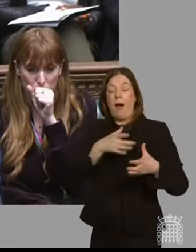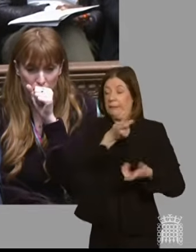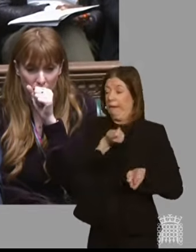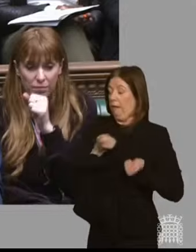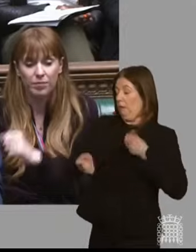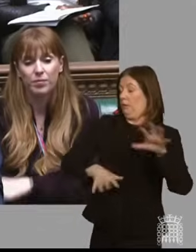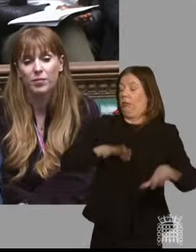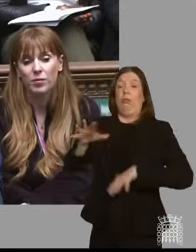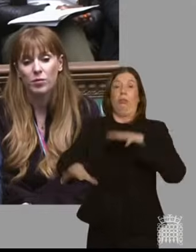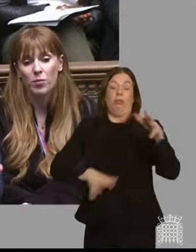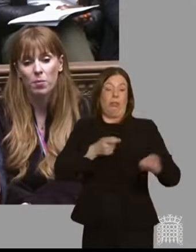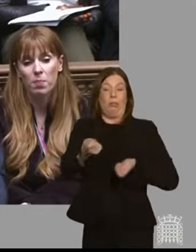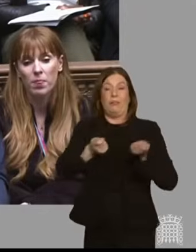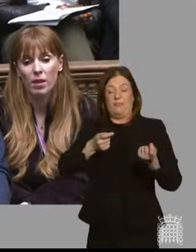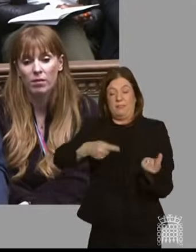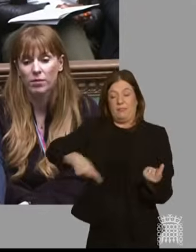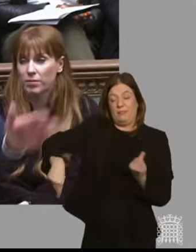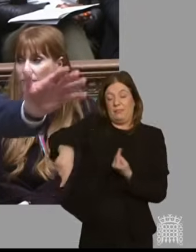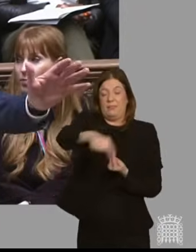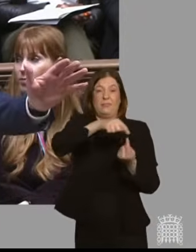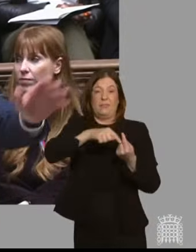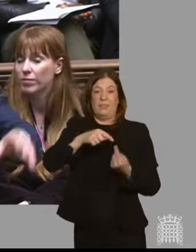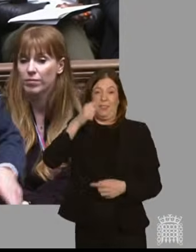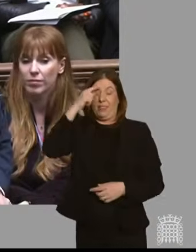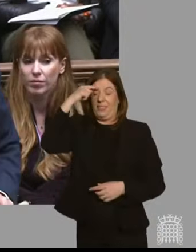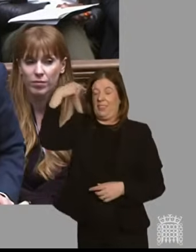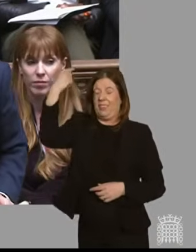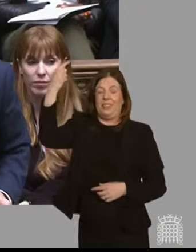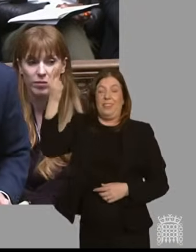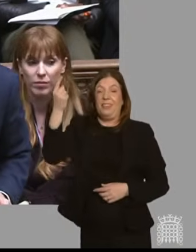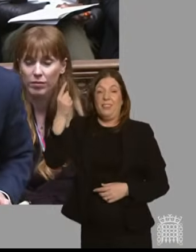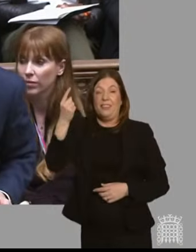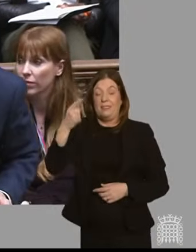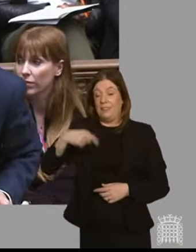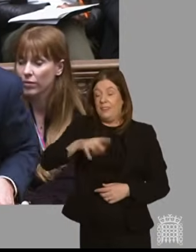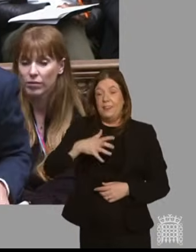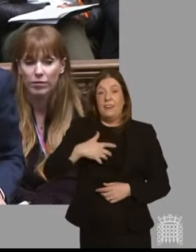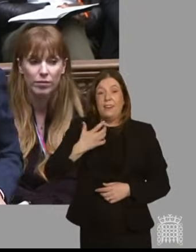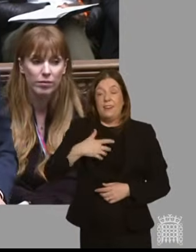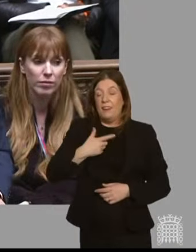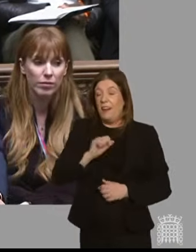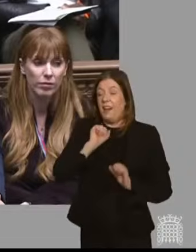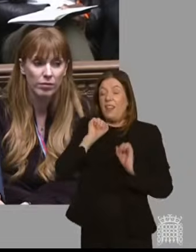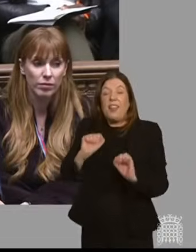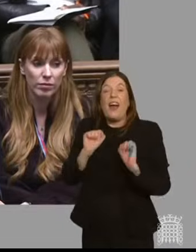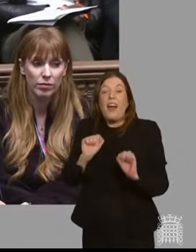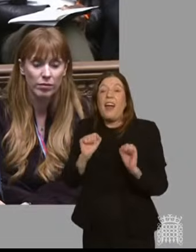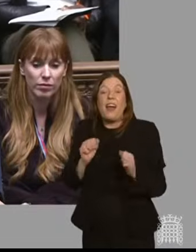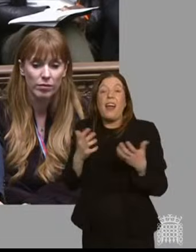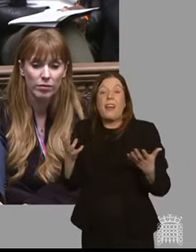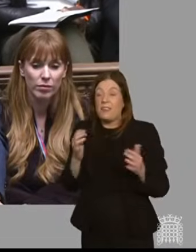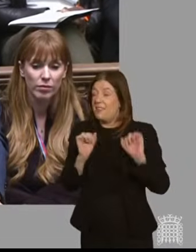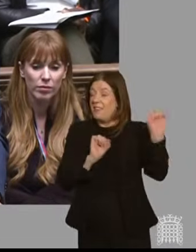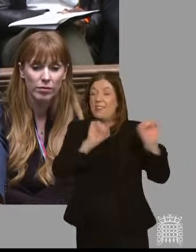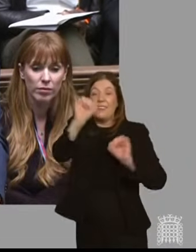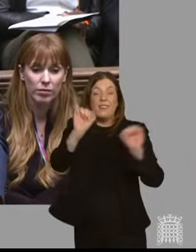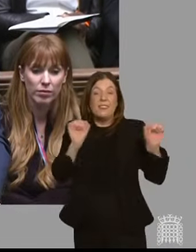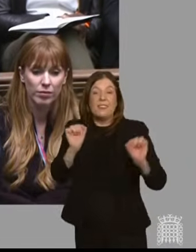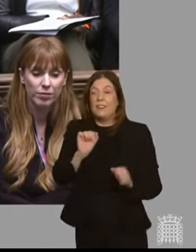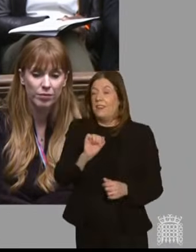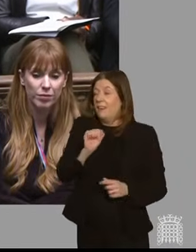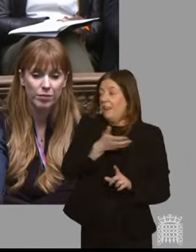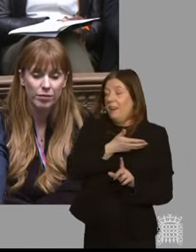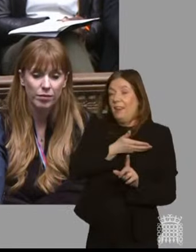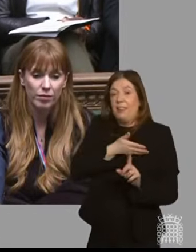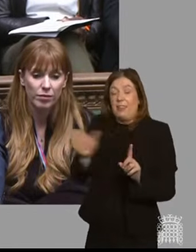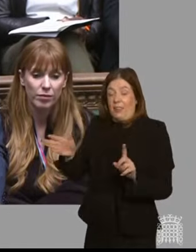malcontents, the tinfoil hat brigade over there, the extremists who wreck the economy, all lining up